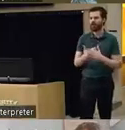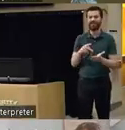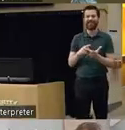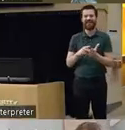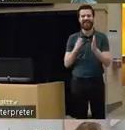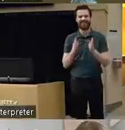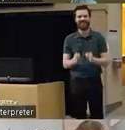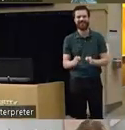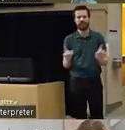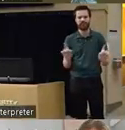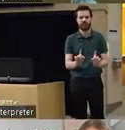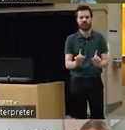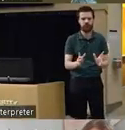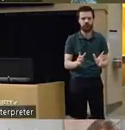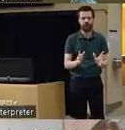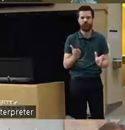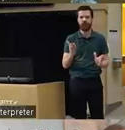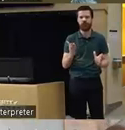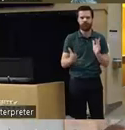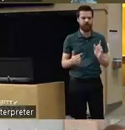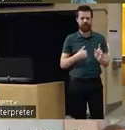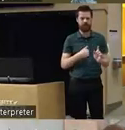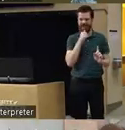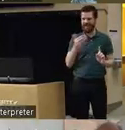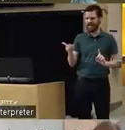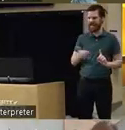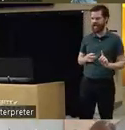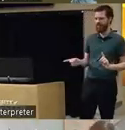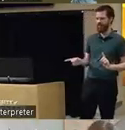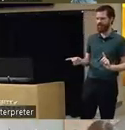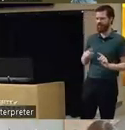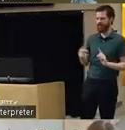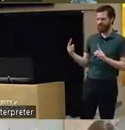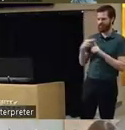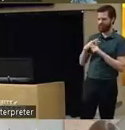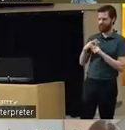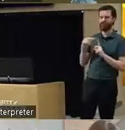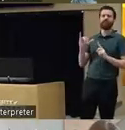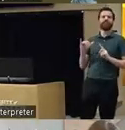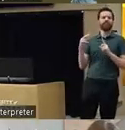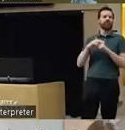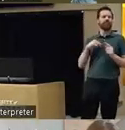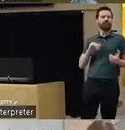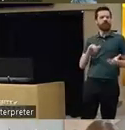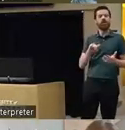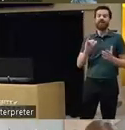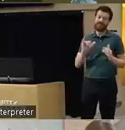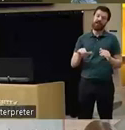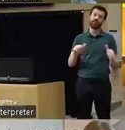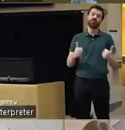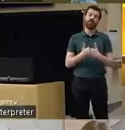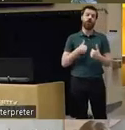you maybe haven't hired yourself? So that's a challenge, I think. And we definitely receive feedback on that,